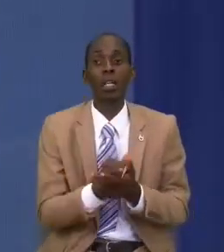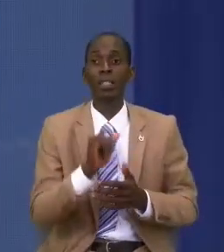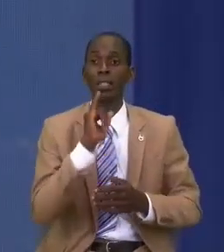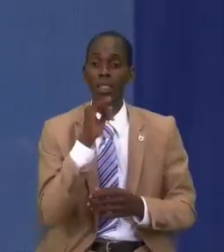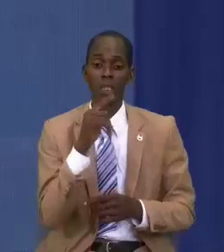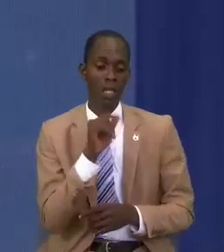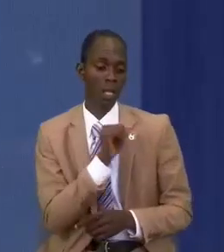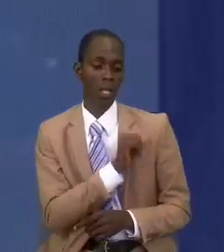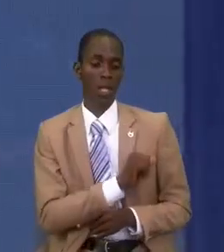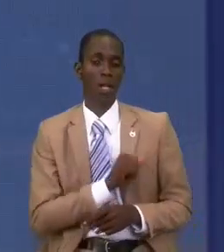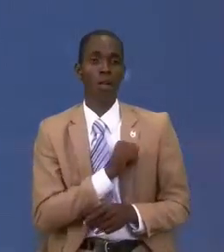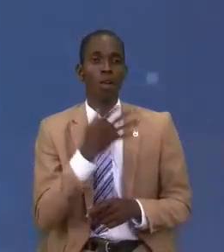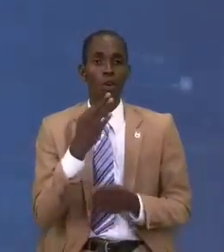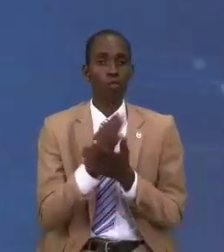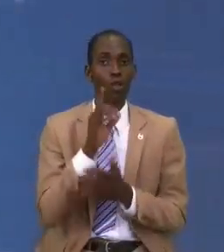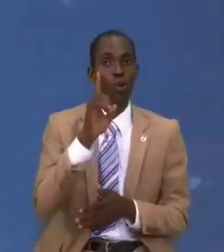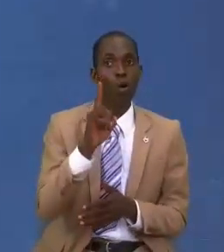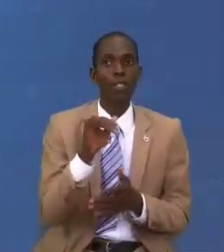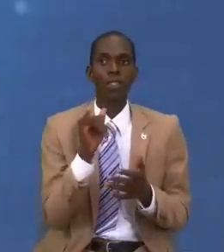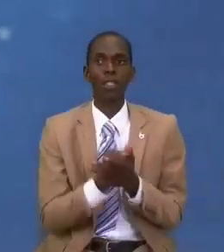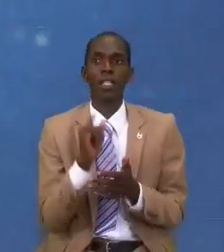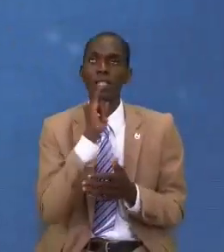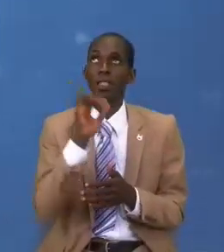after the Lord.